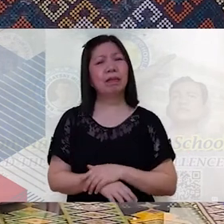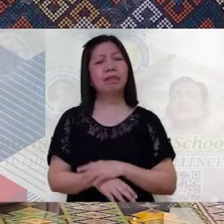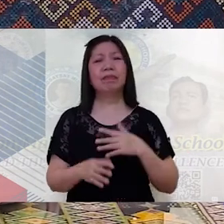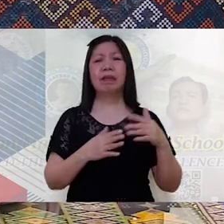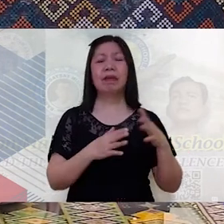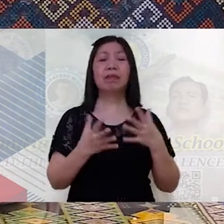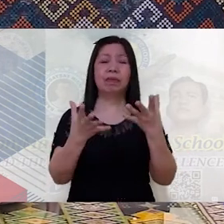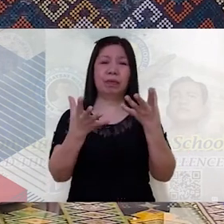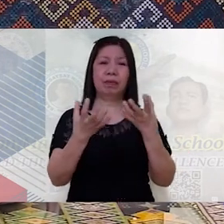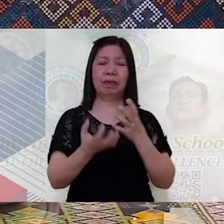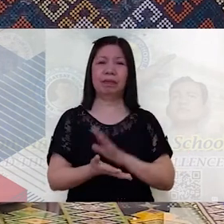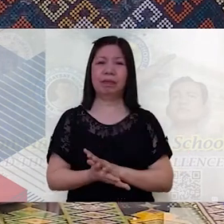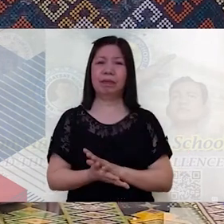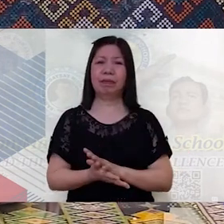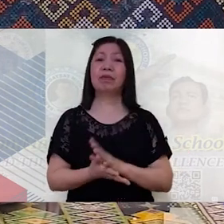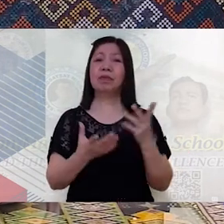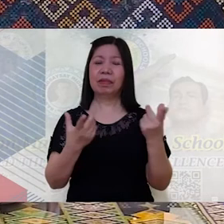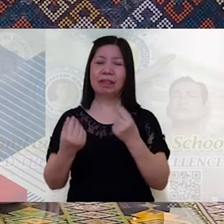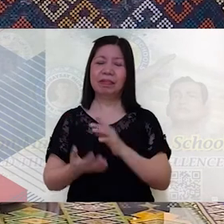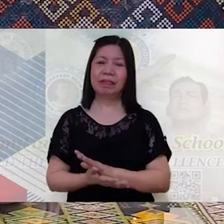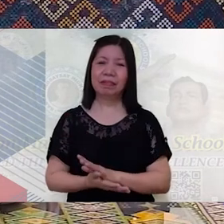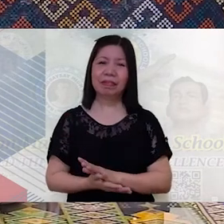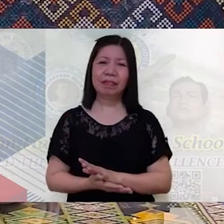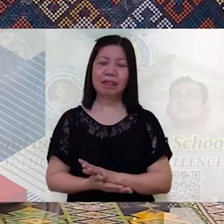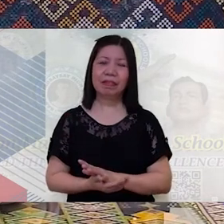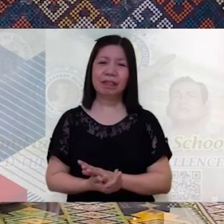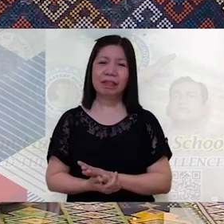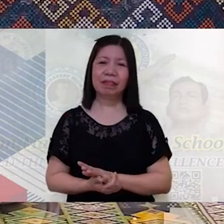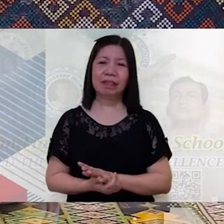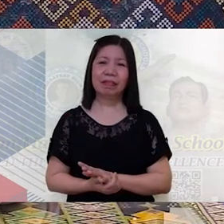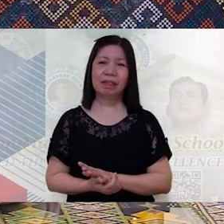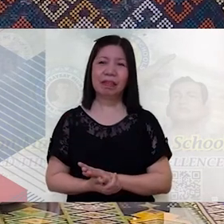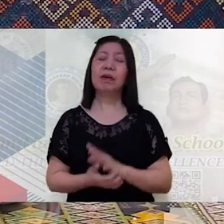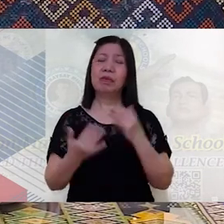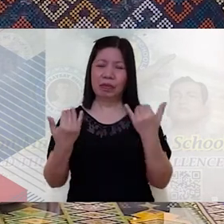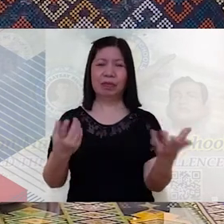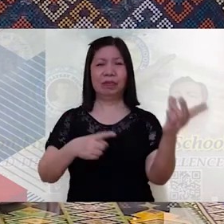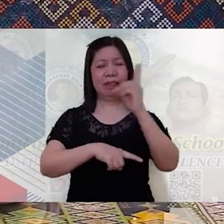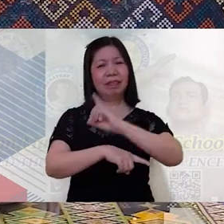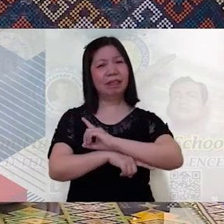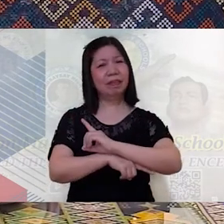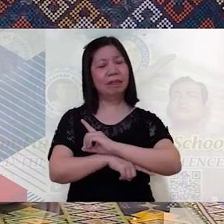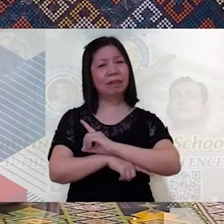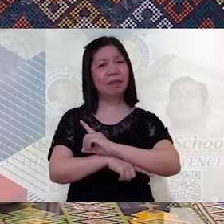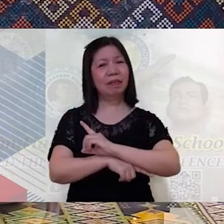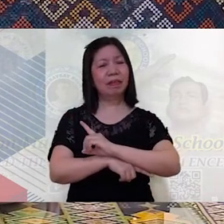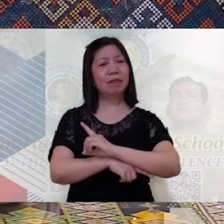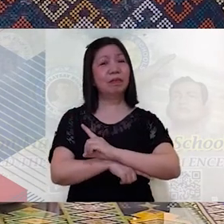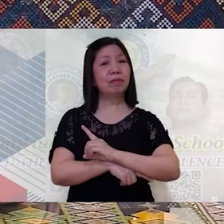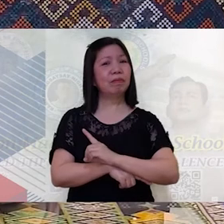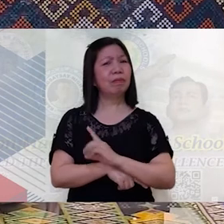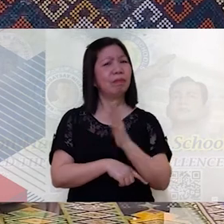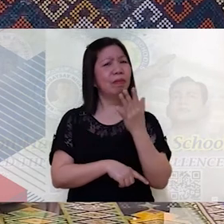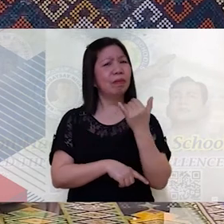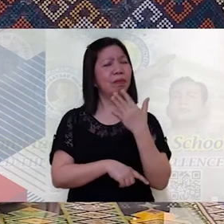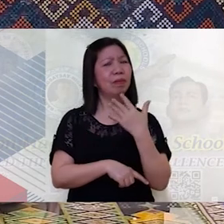you really want to do. So today, this is why